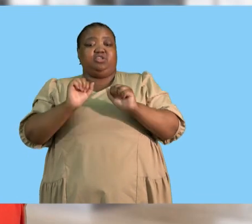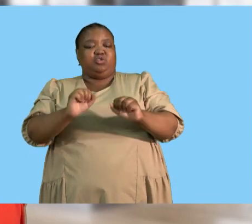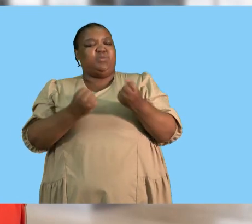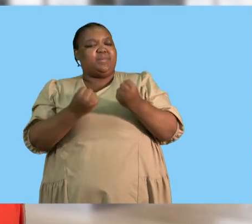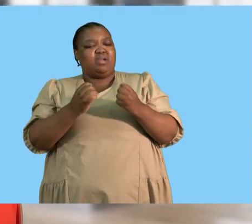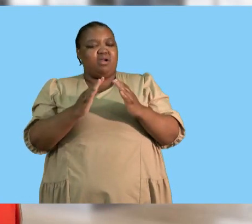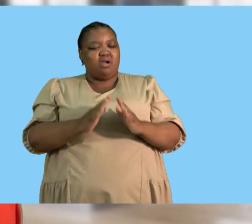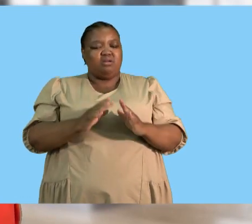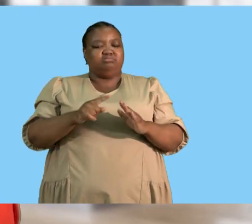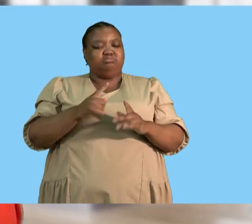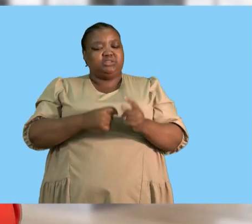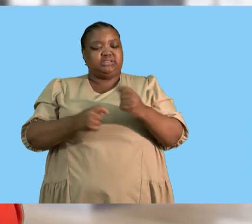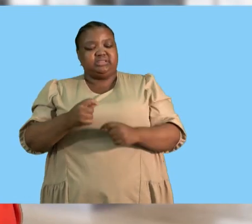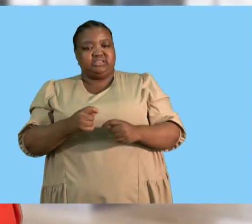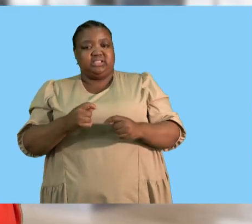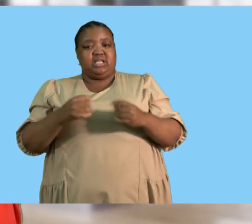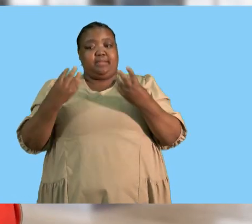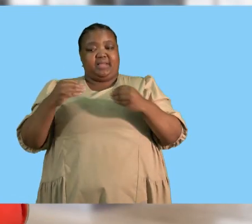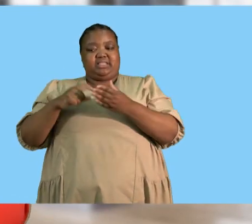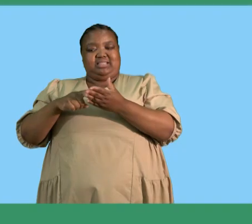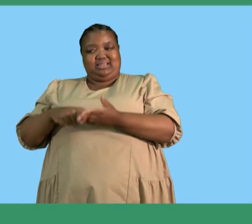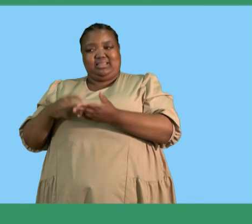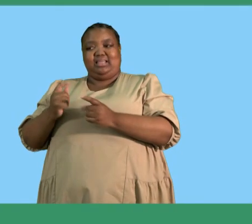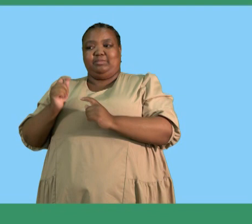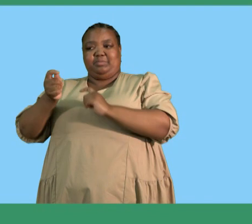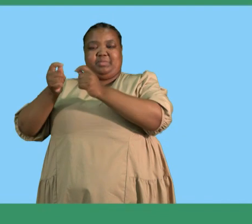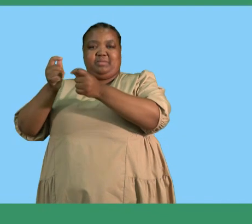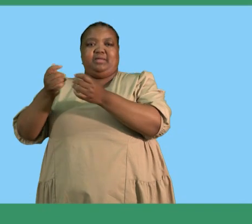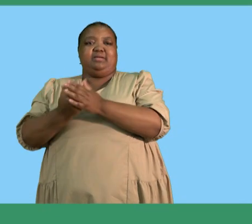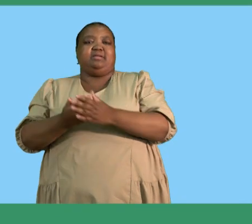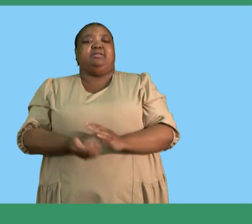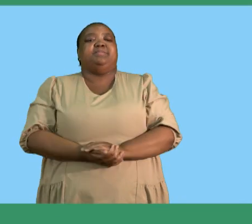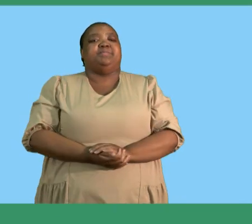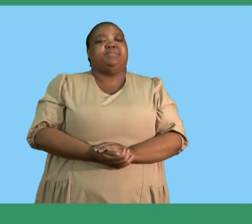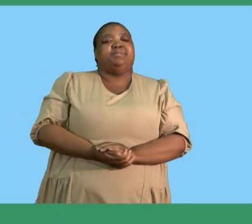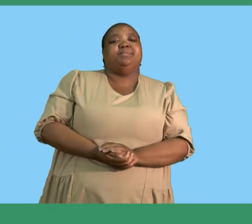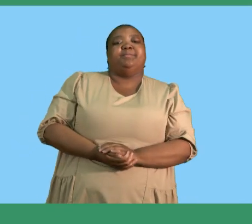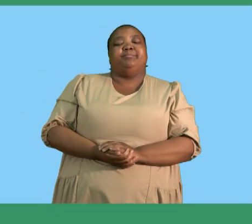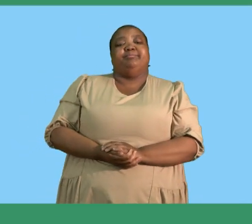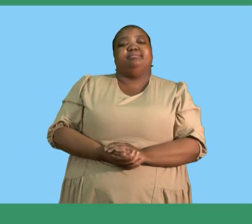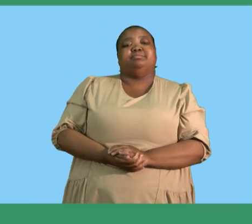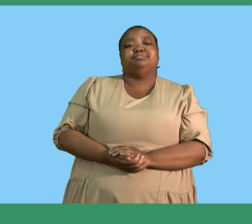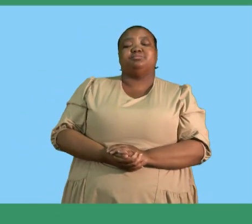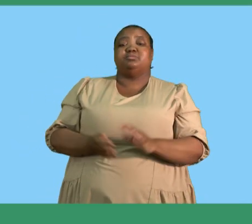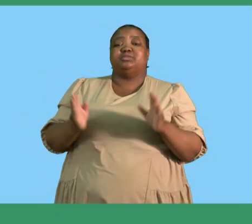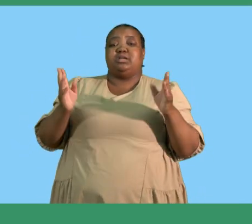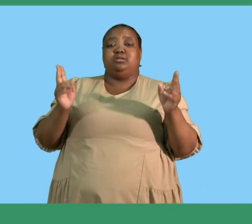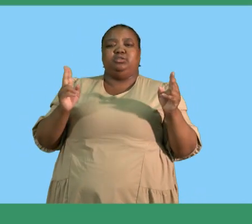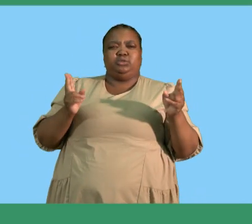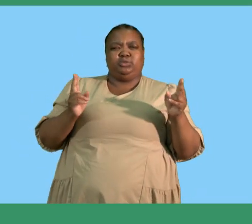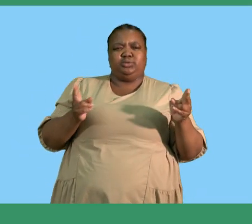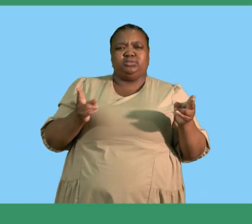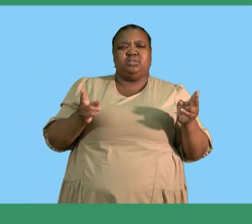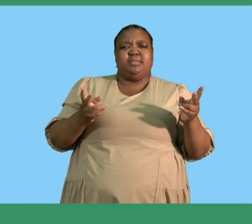order for them to cover the debts of the business. It is also common that you can confuse